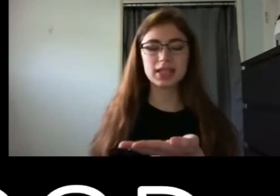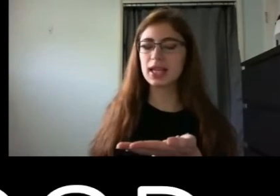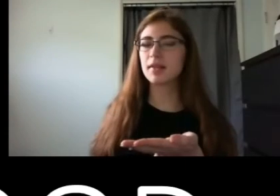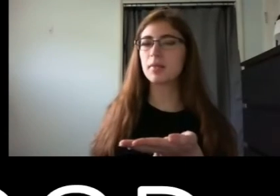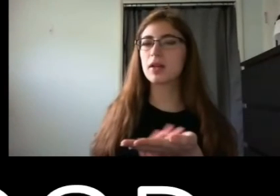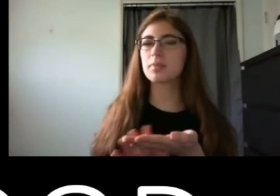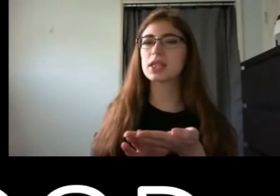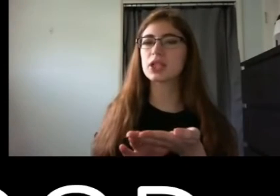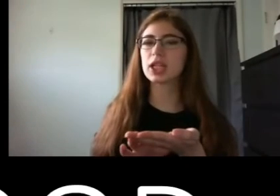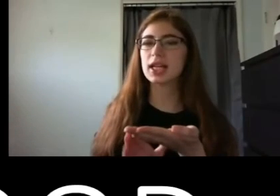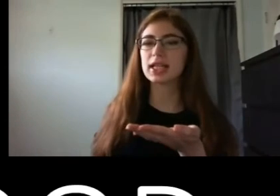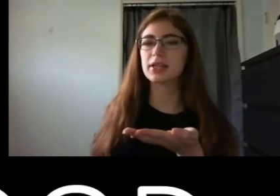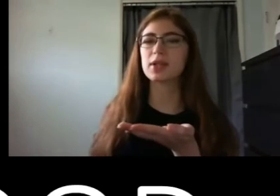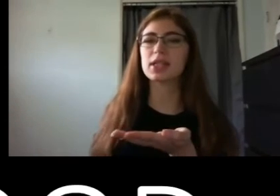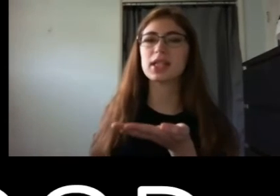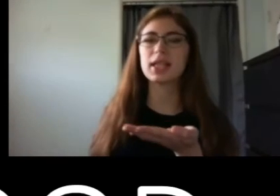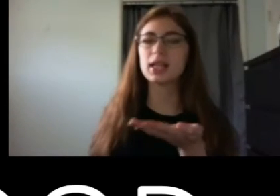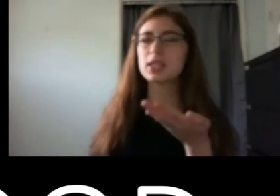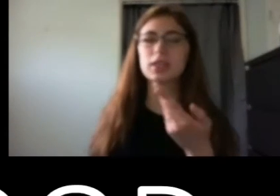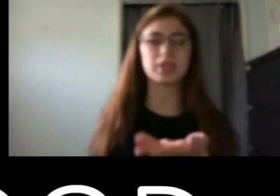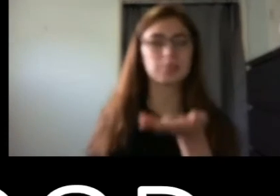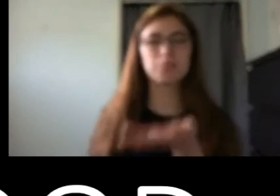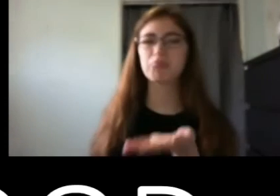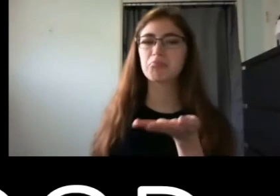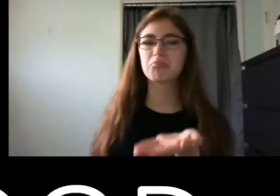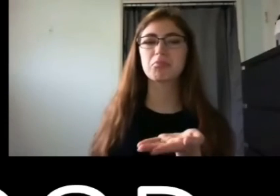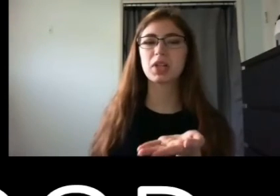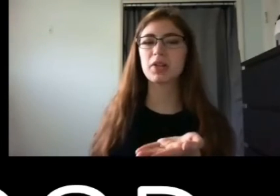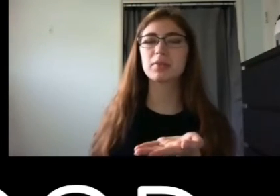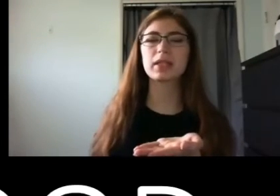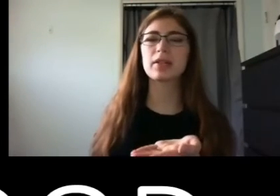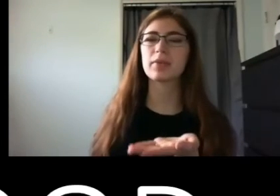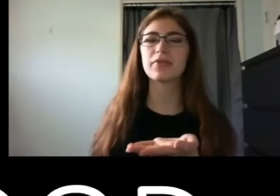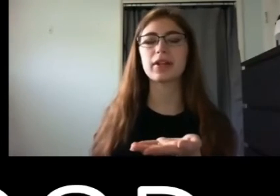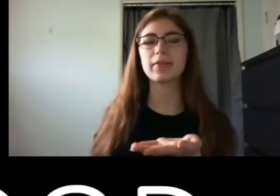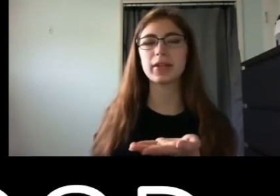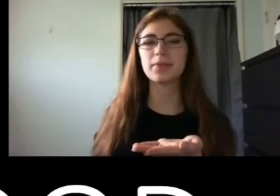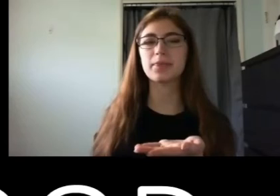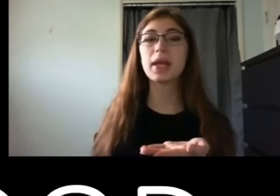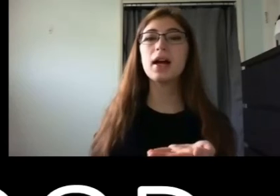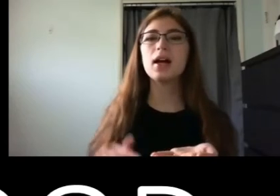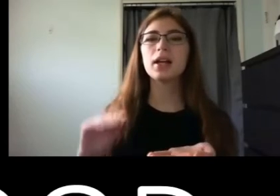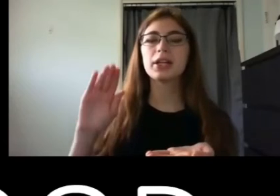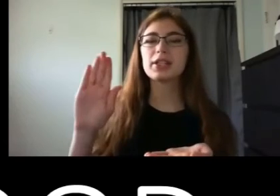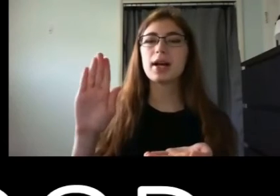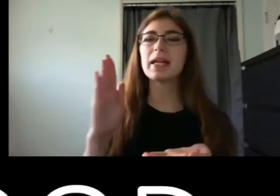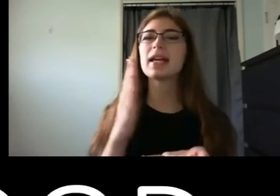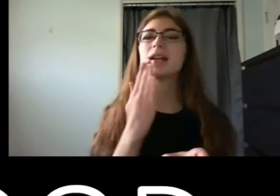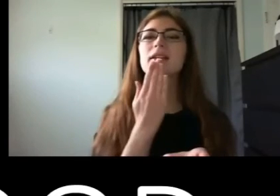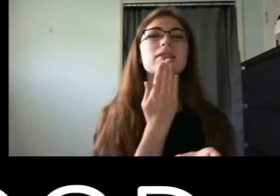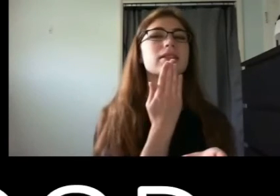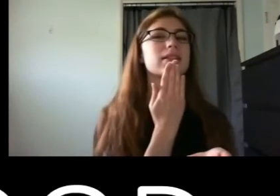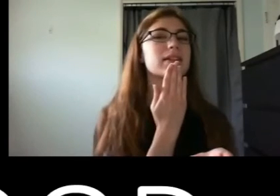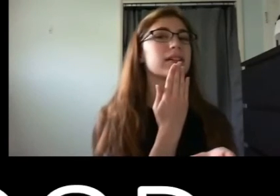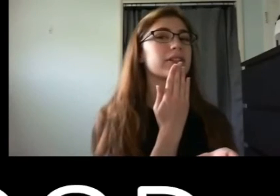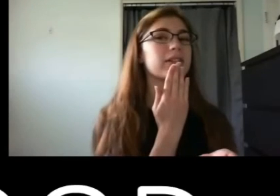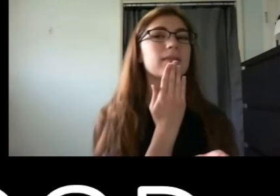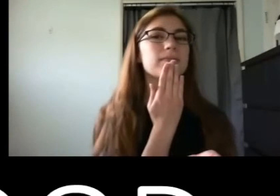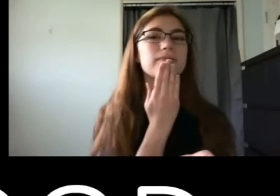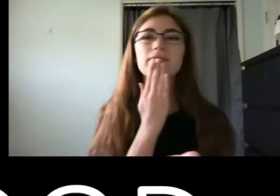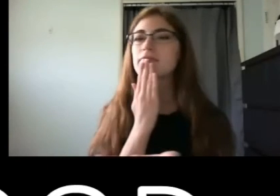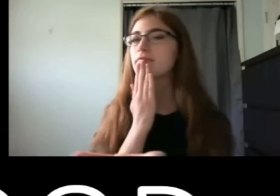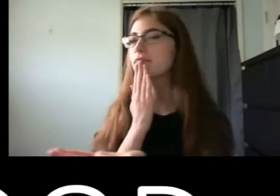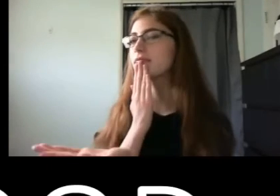you. Same positioning as it was in nice, just comfortably right in front of you. Your dominant hand is going to sit on